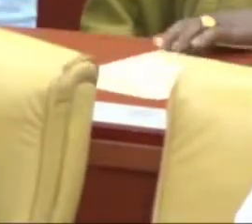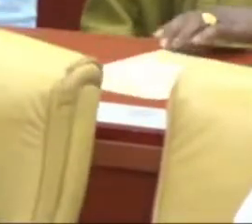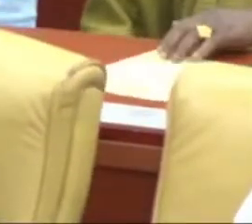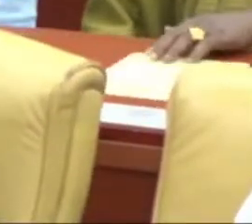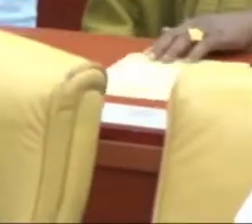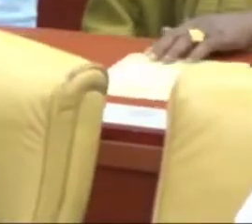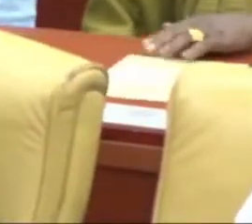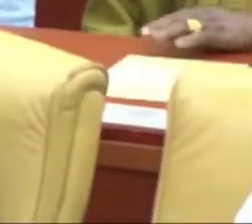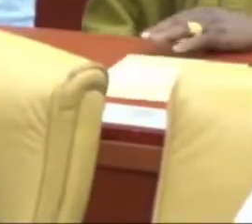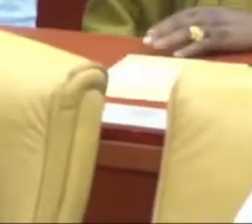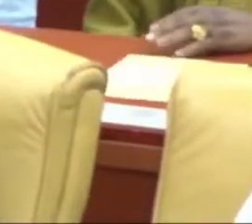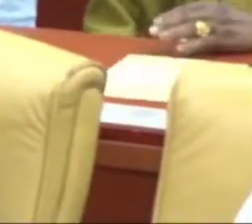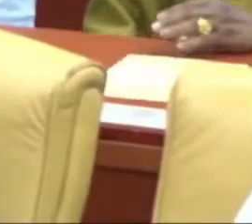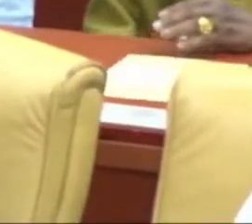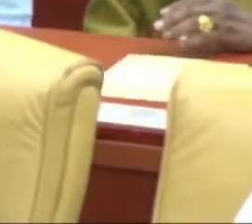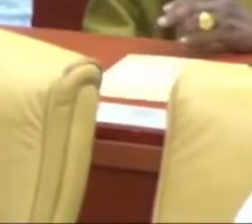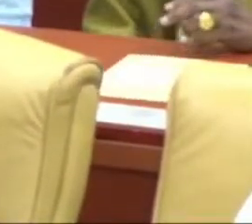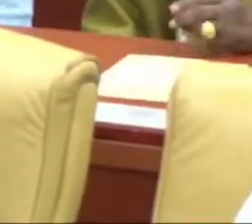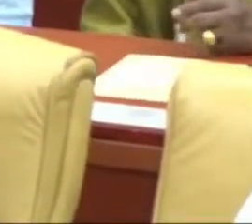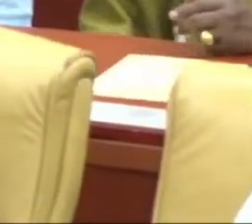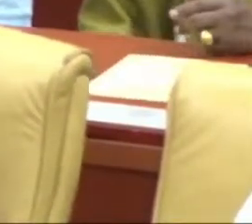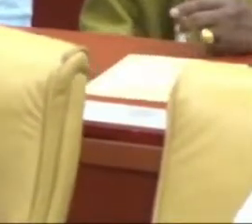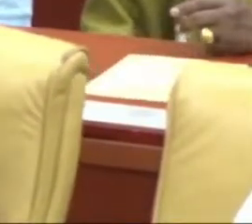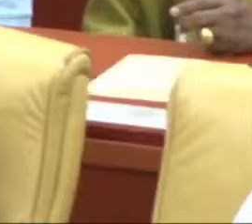Any more on page 7?